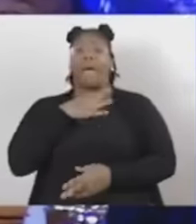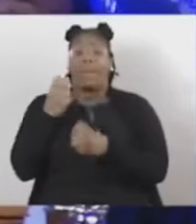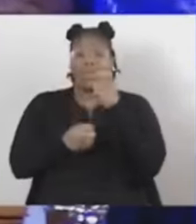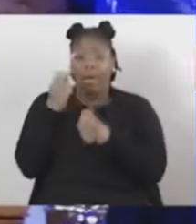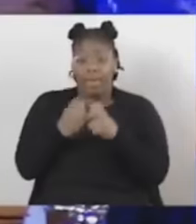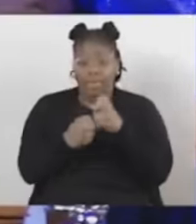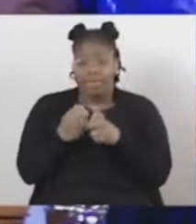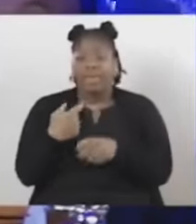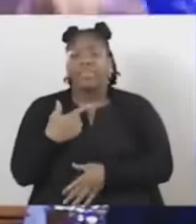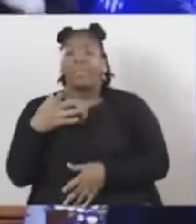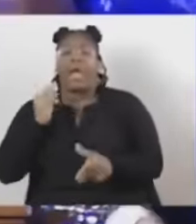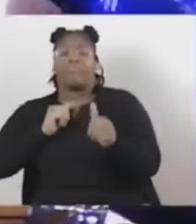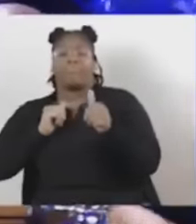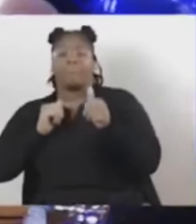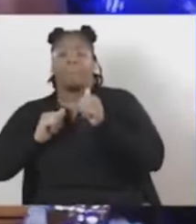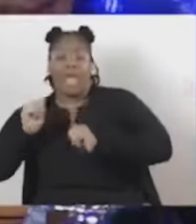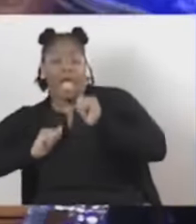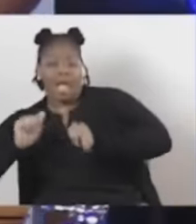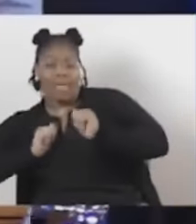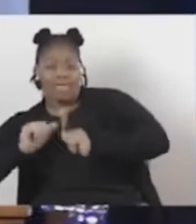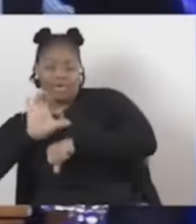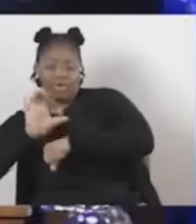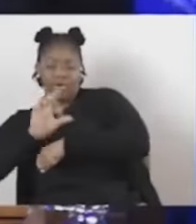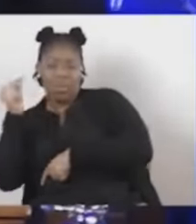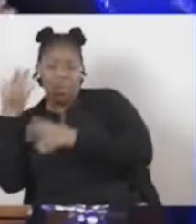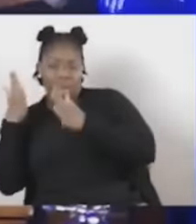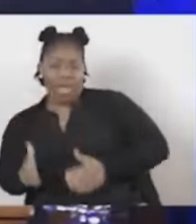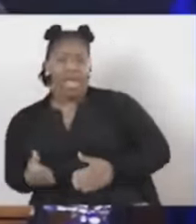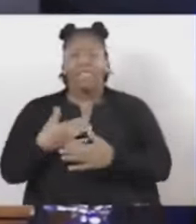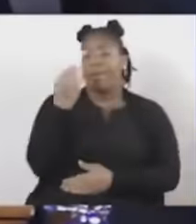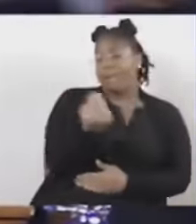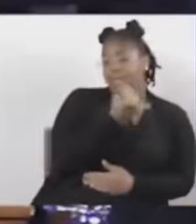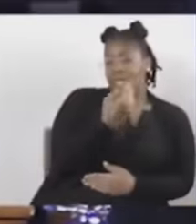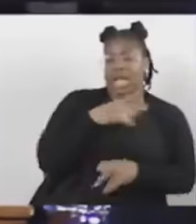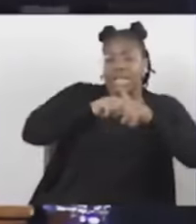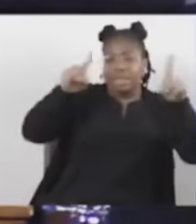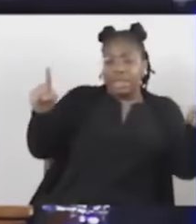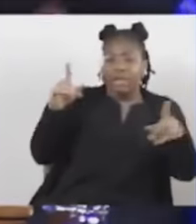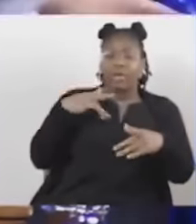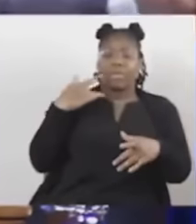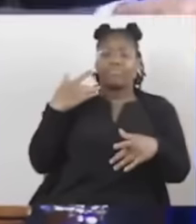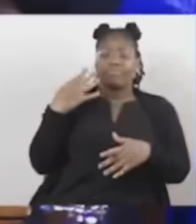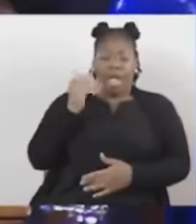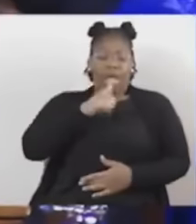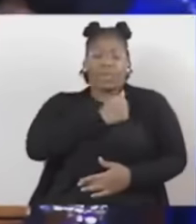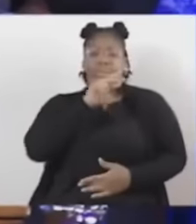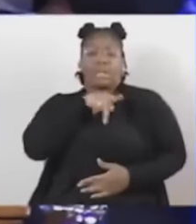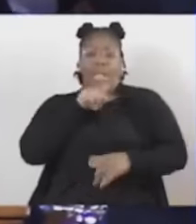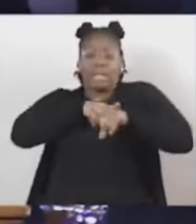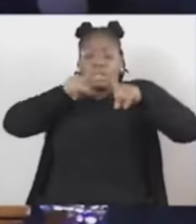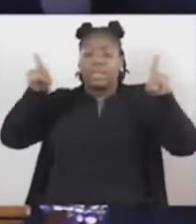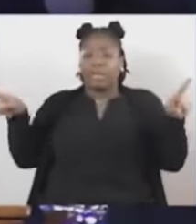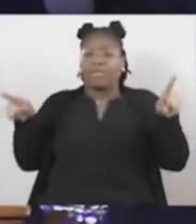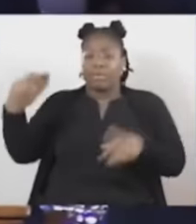that acts one way on Sunday and another way on Monday. And when nobody else will, God will jump up in your